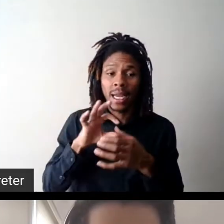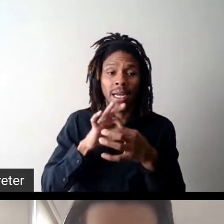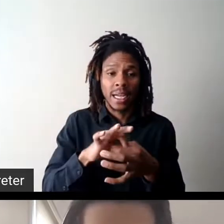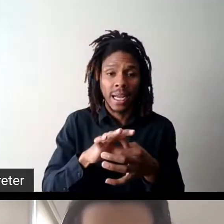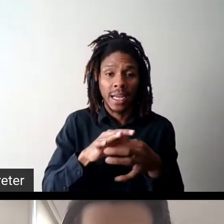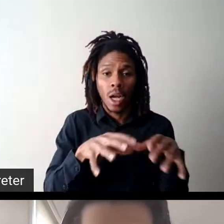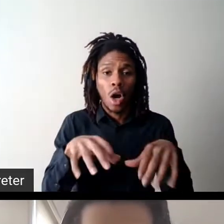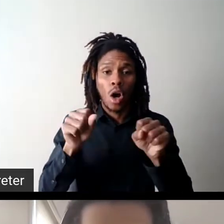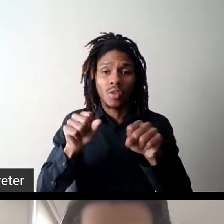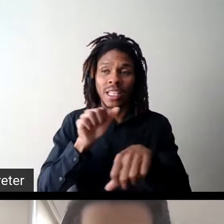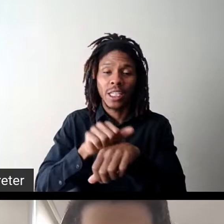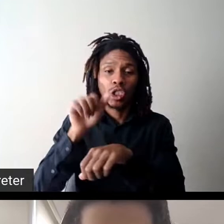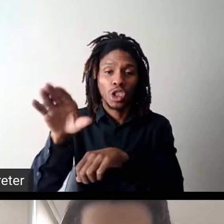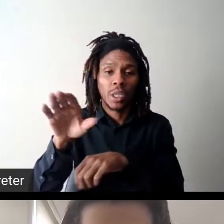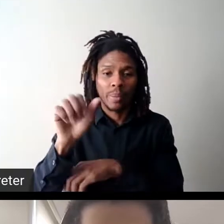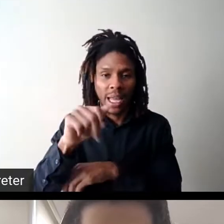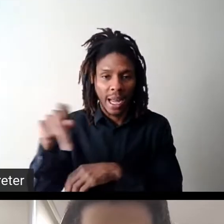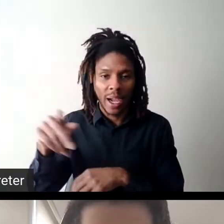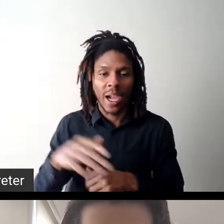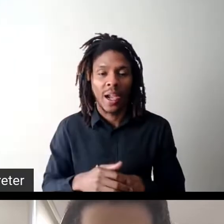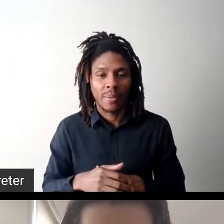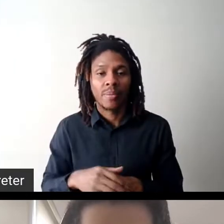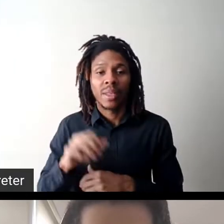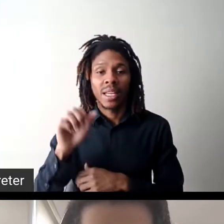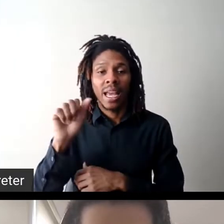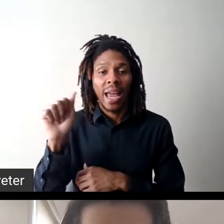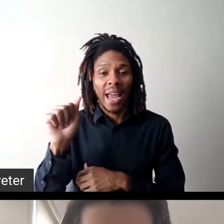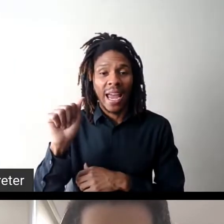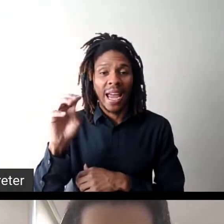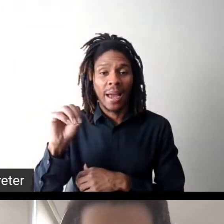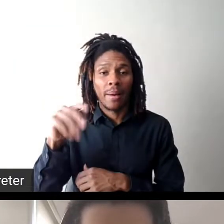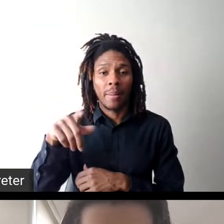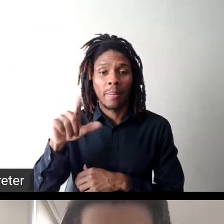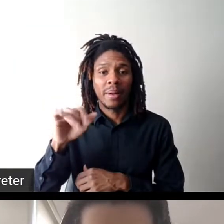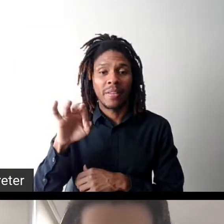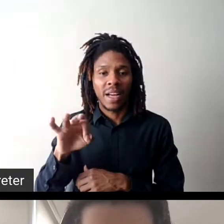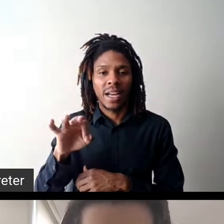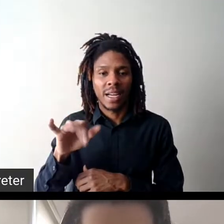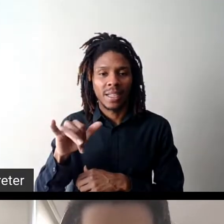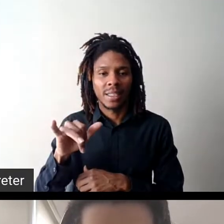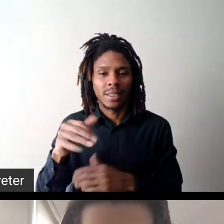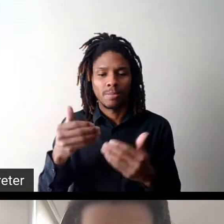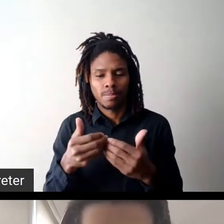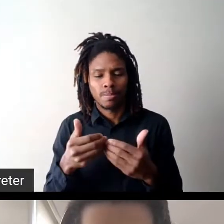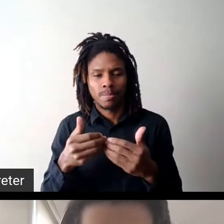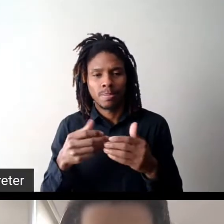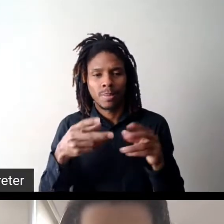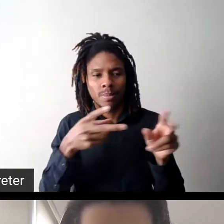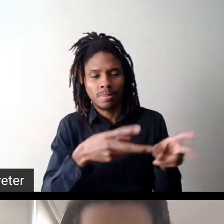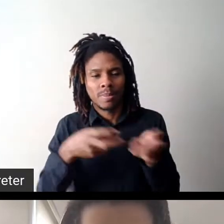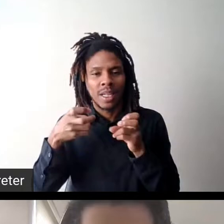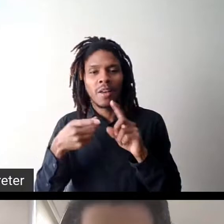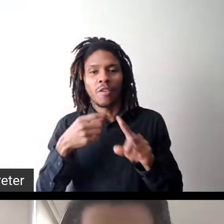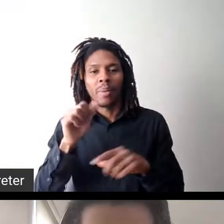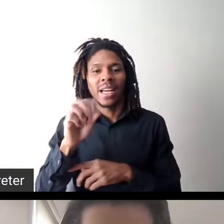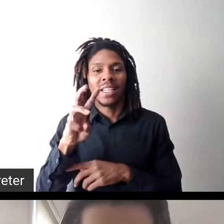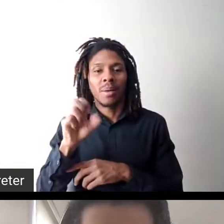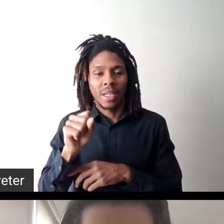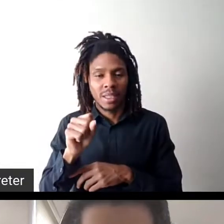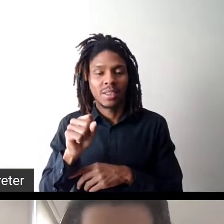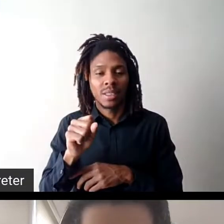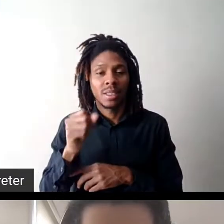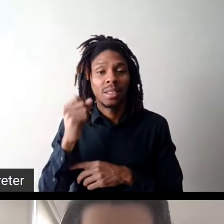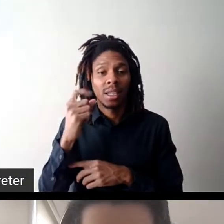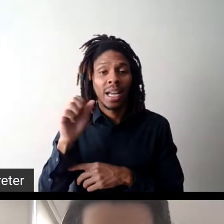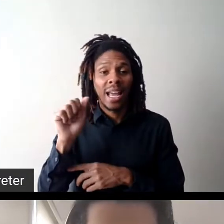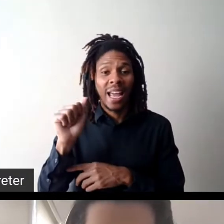app. And Amplify is an abstraction on top of AWS. But unlike other abstractions, Amplify not